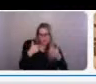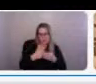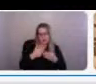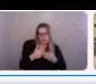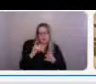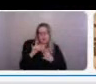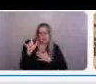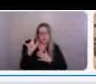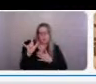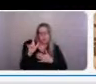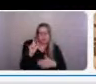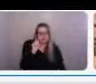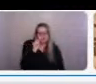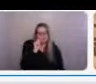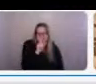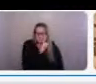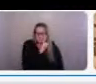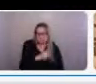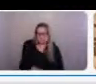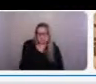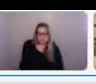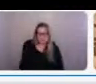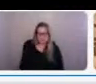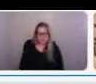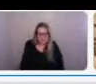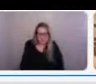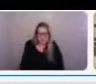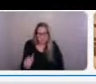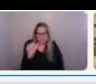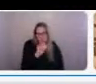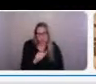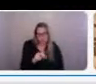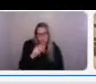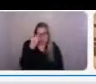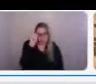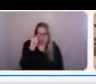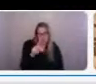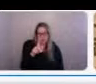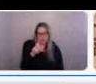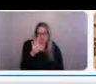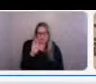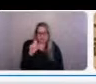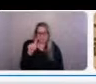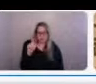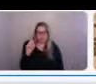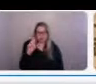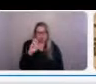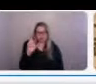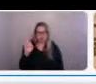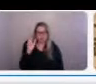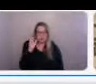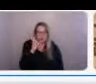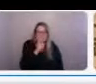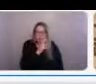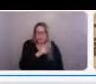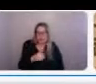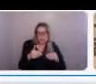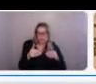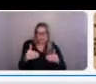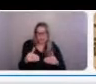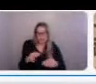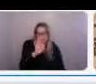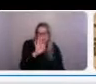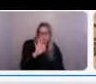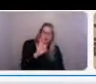airport therefore the area north of doubletree ranch road up to frank lloyd